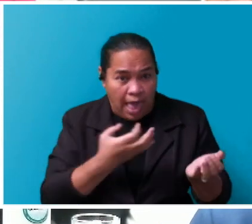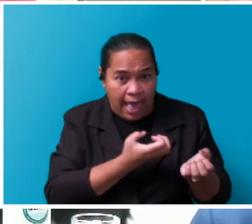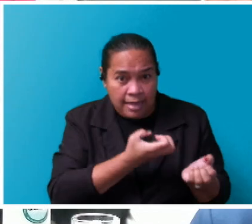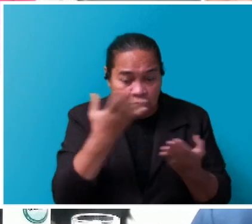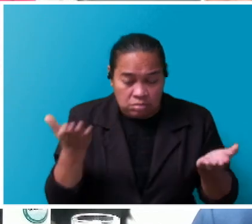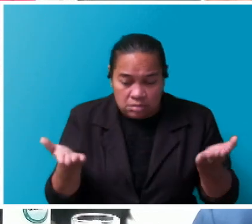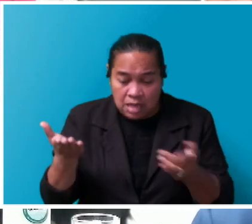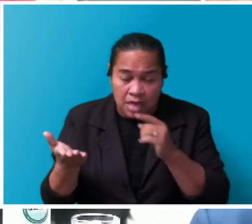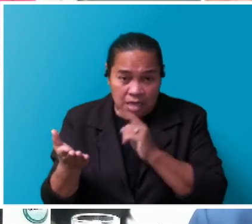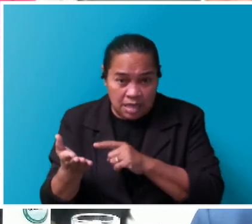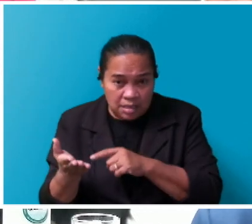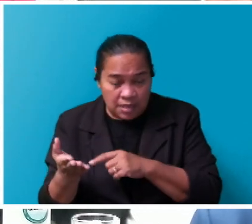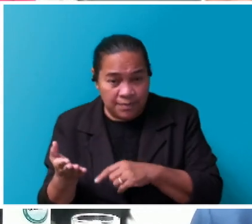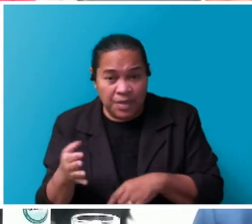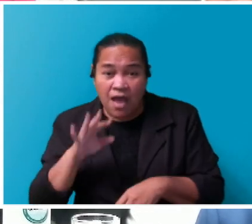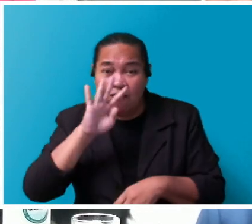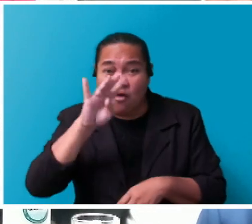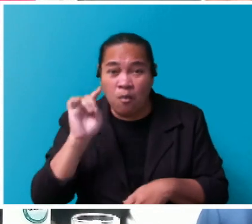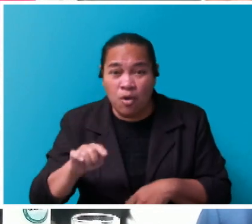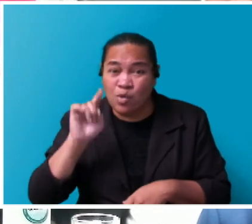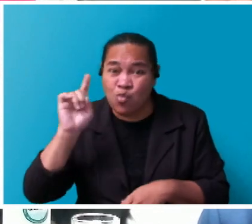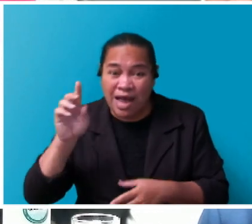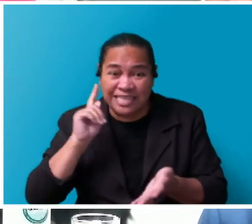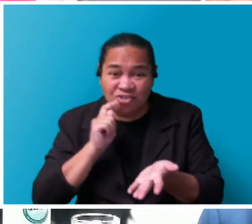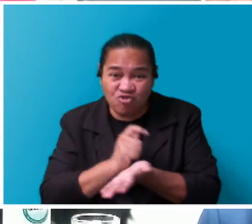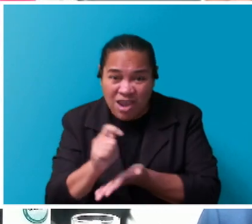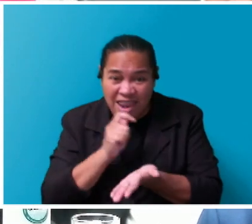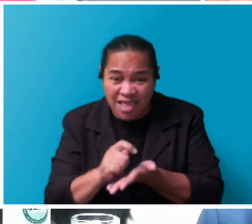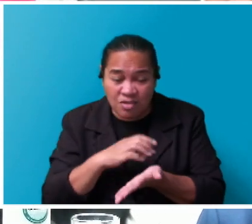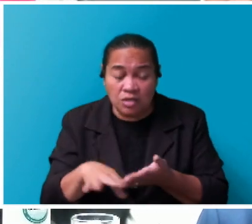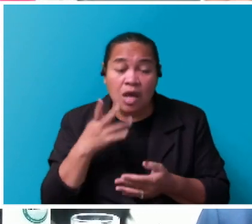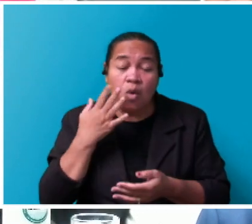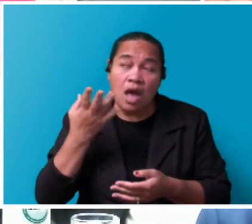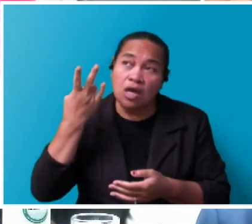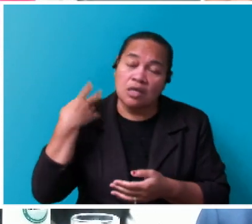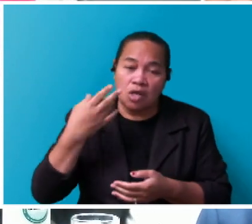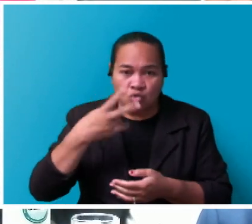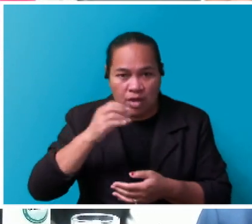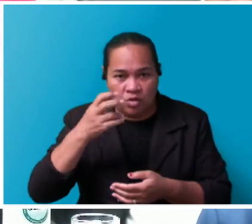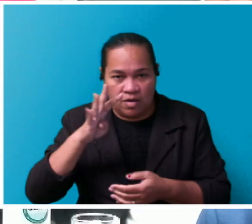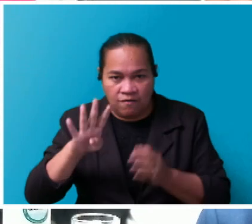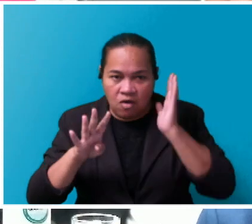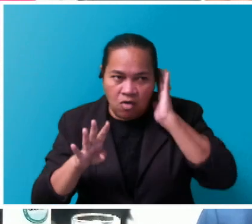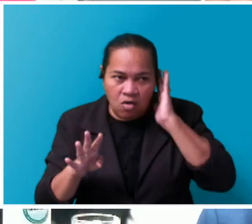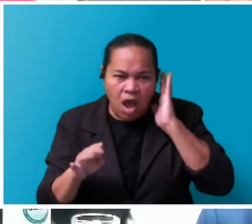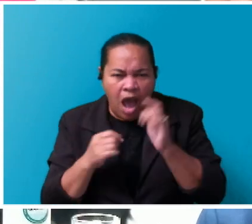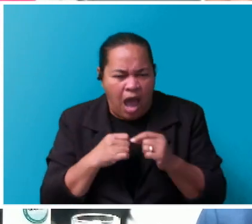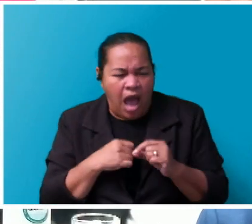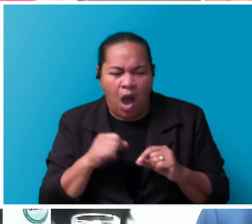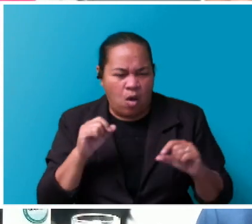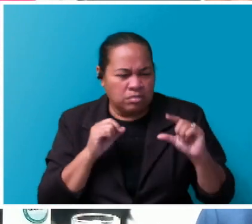to 4.1 trillion in 2024, our proportion is